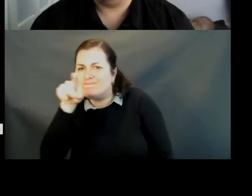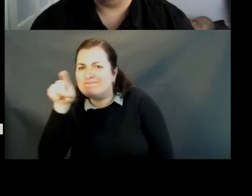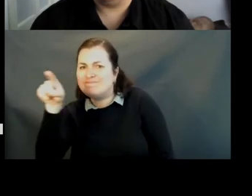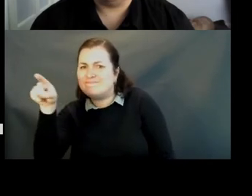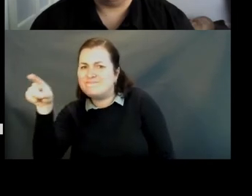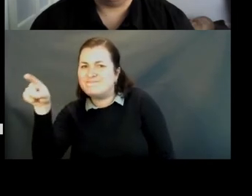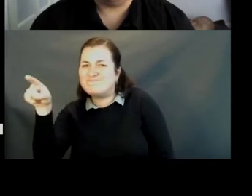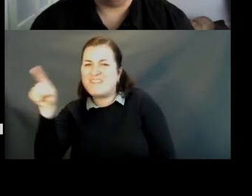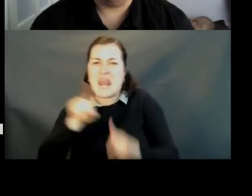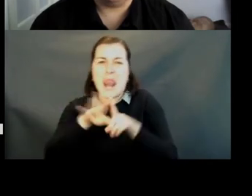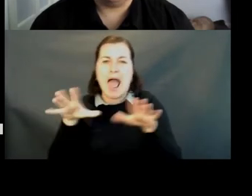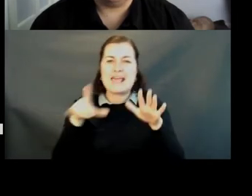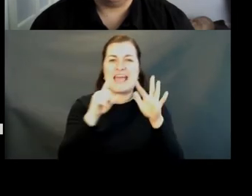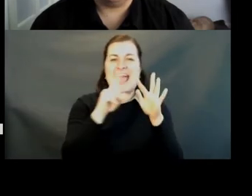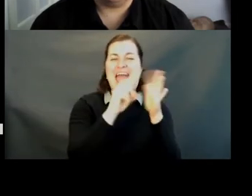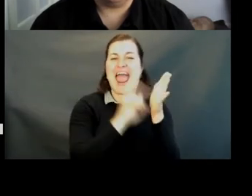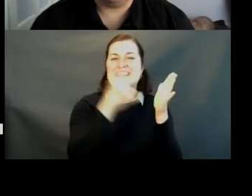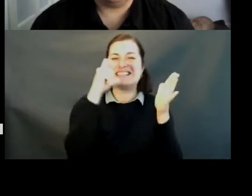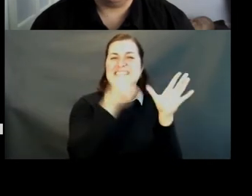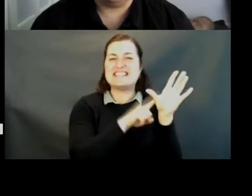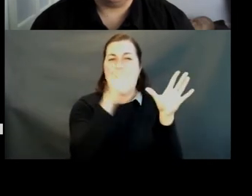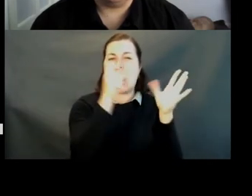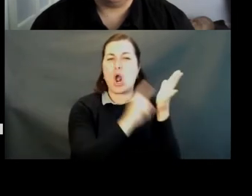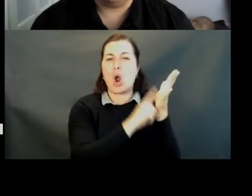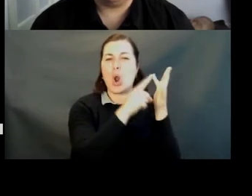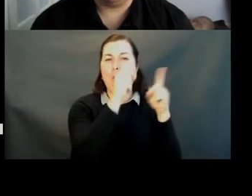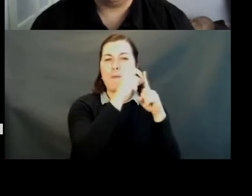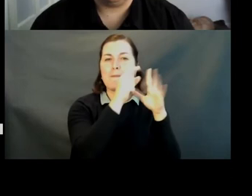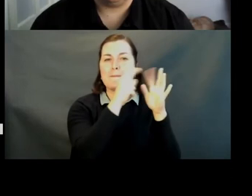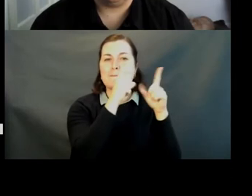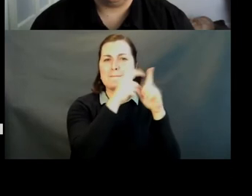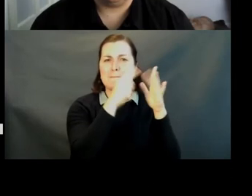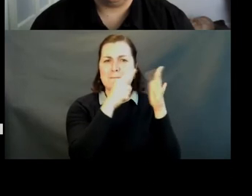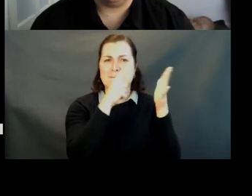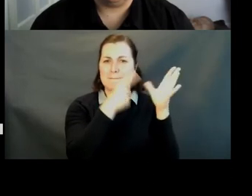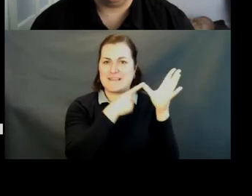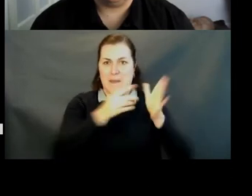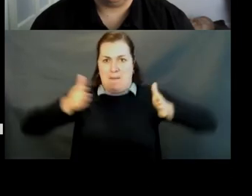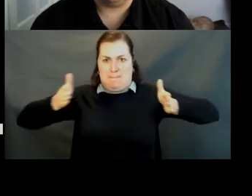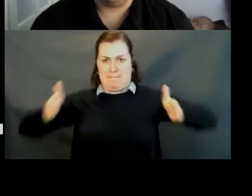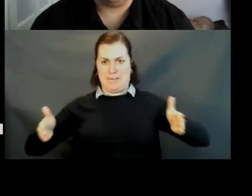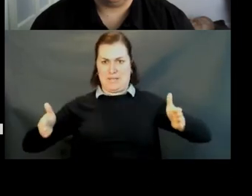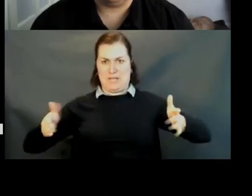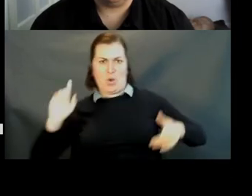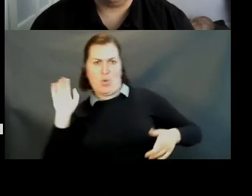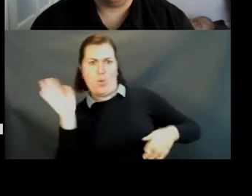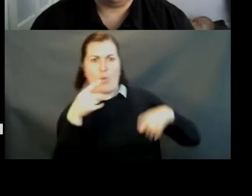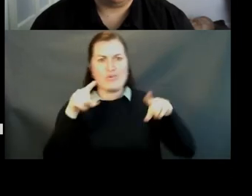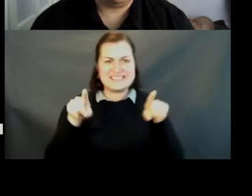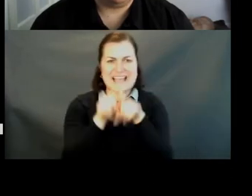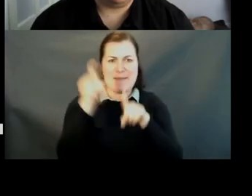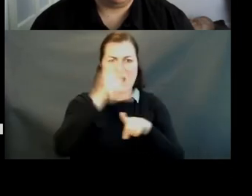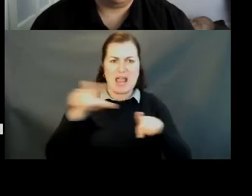like encyclopedias, aren't they? They're very stacked up. They're very all the same color in a group. And